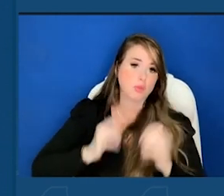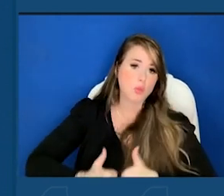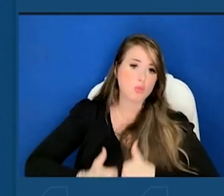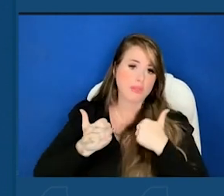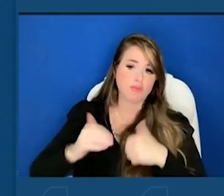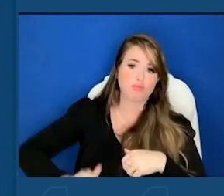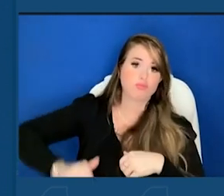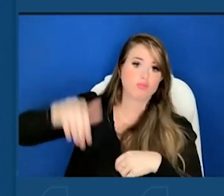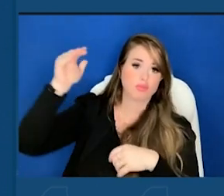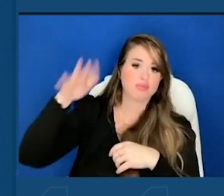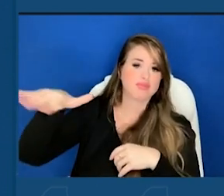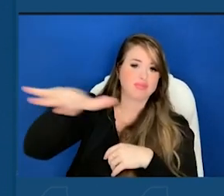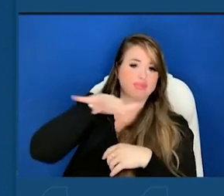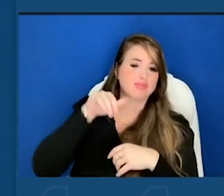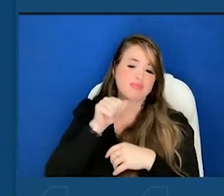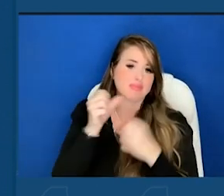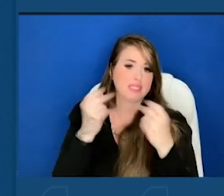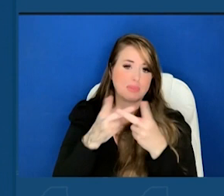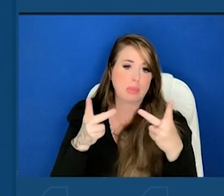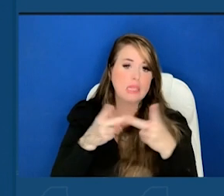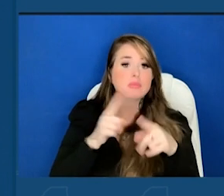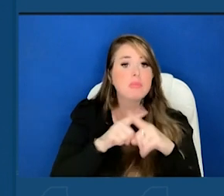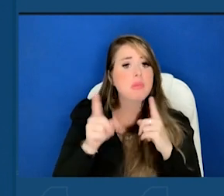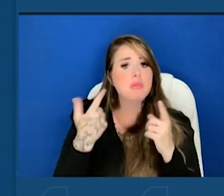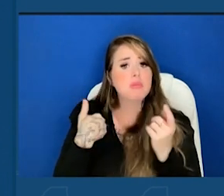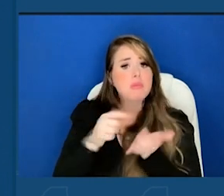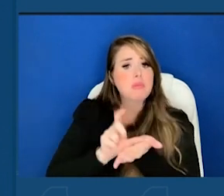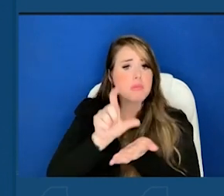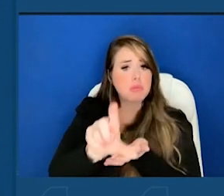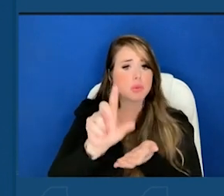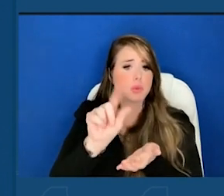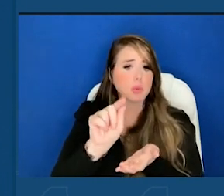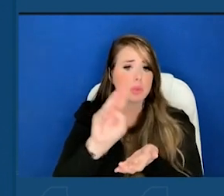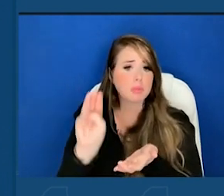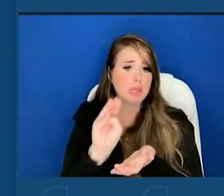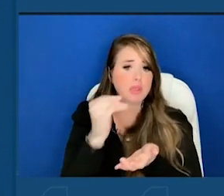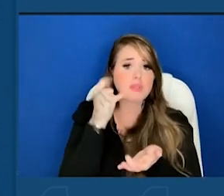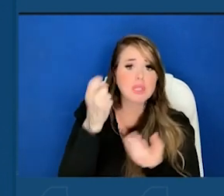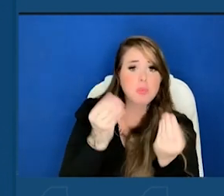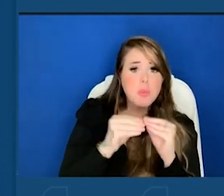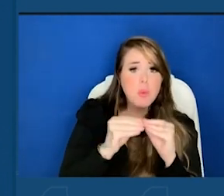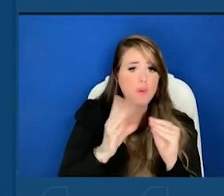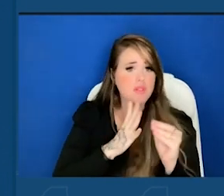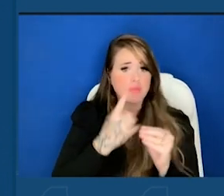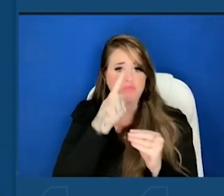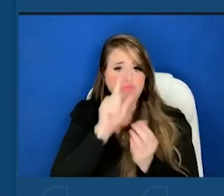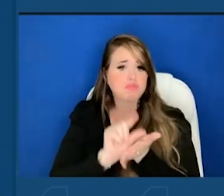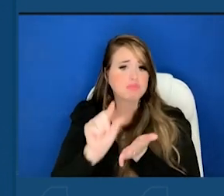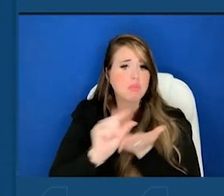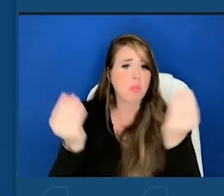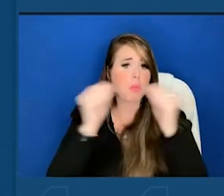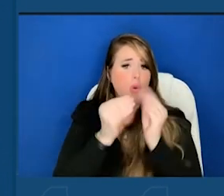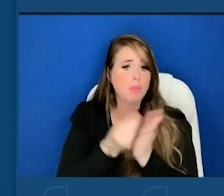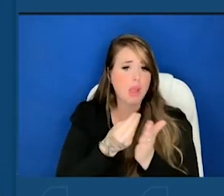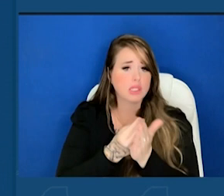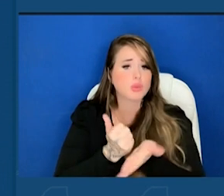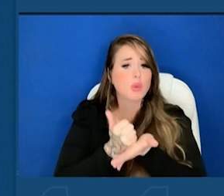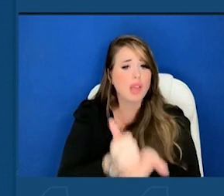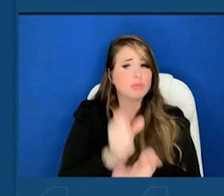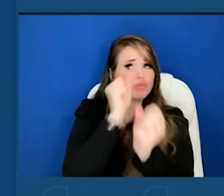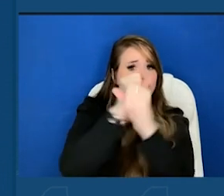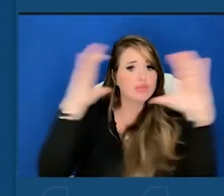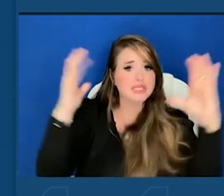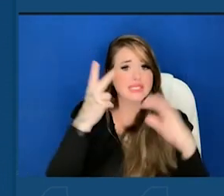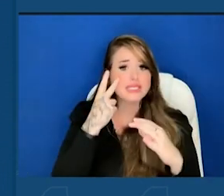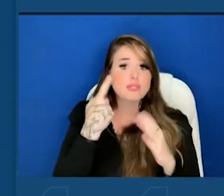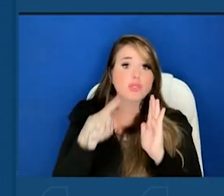out. We're putting $20 million, and if we need more, we'll put more behind the planning assistance funds to help you see the possibilities behind that old